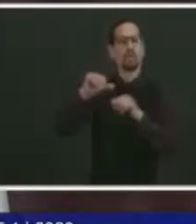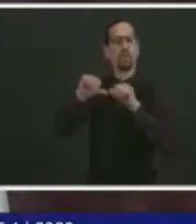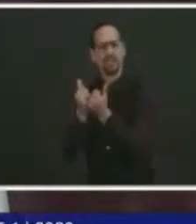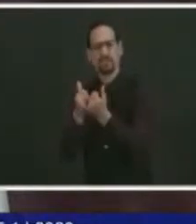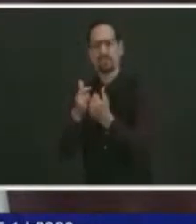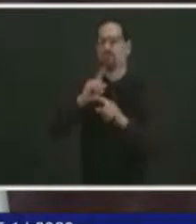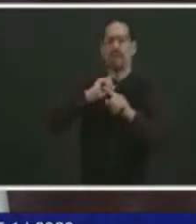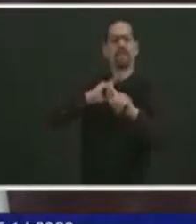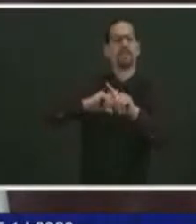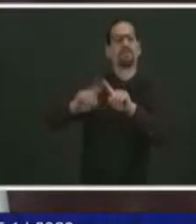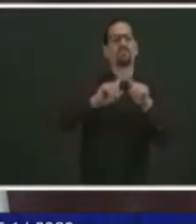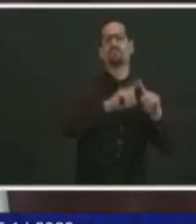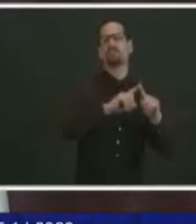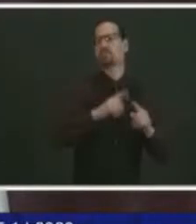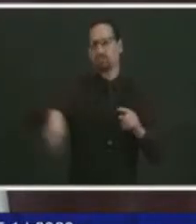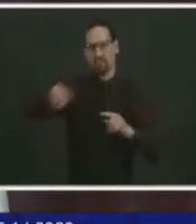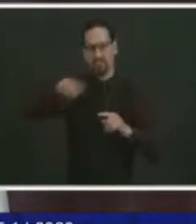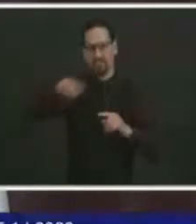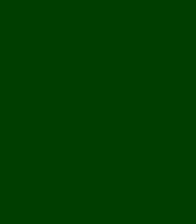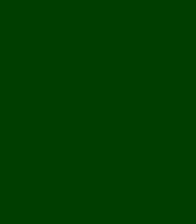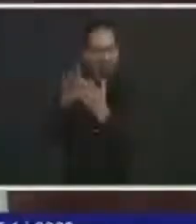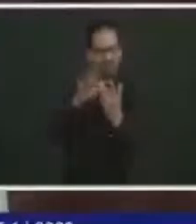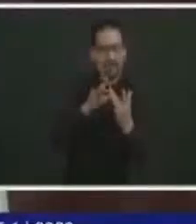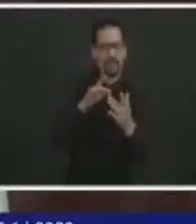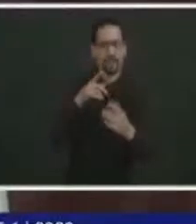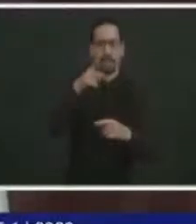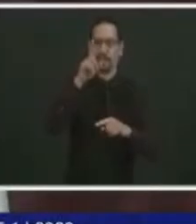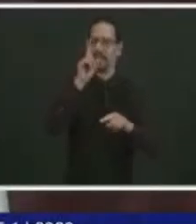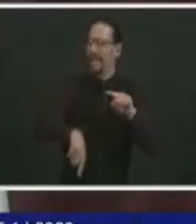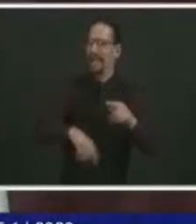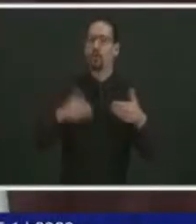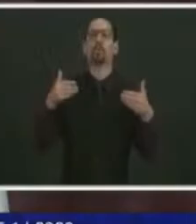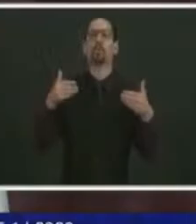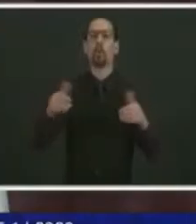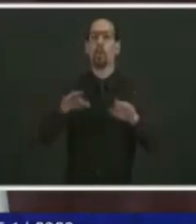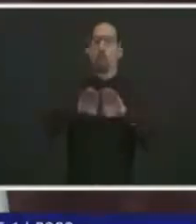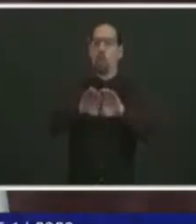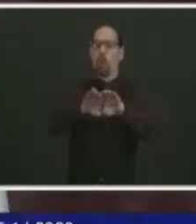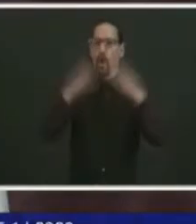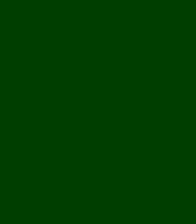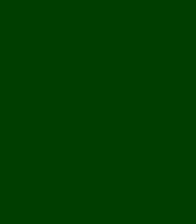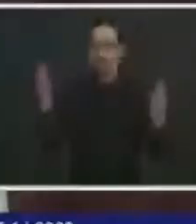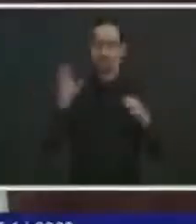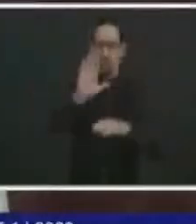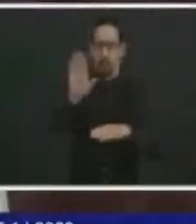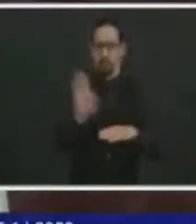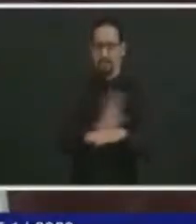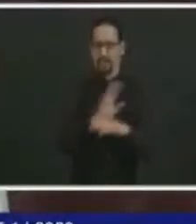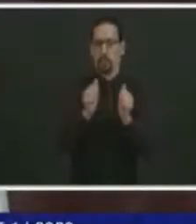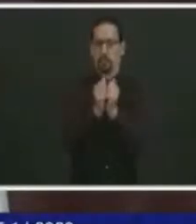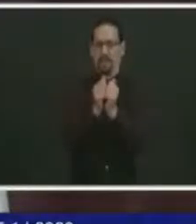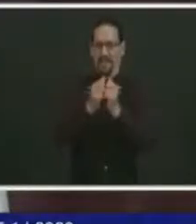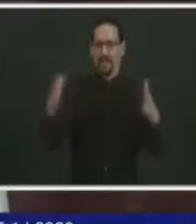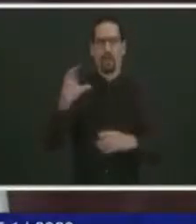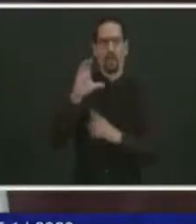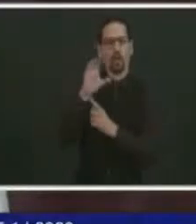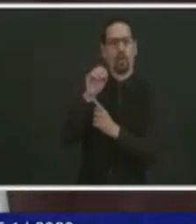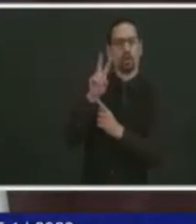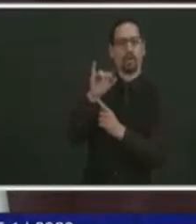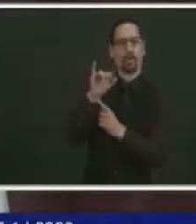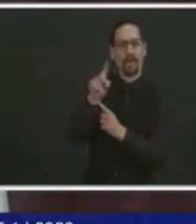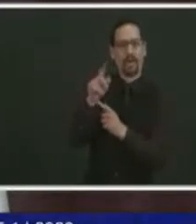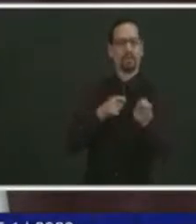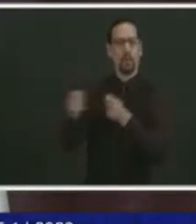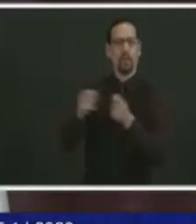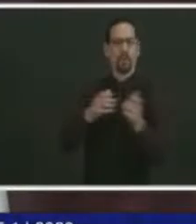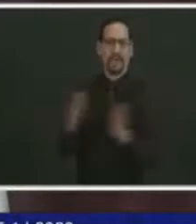not have a COVID plan. So take that seriously. This was also the first weekend that we had